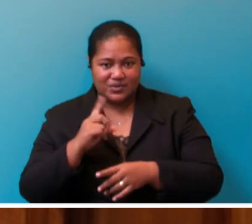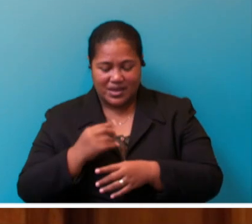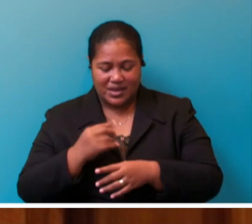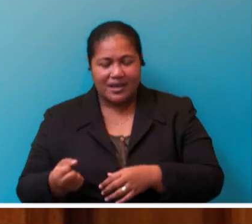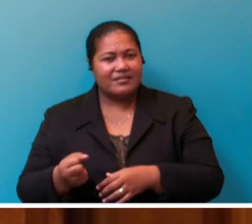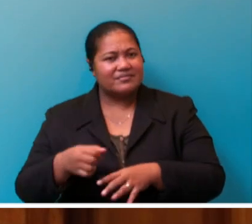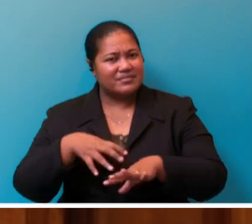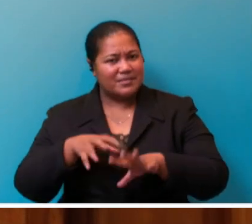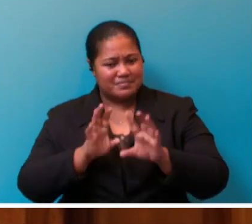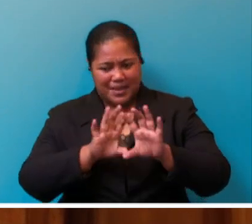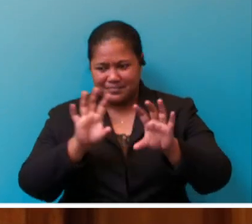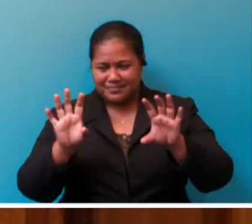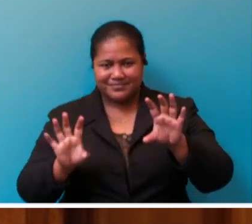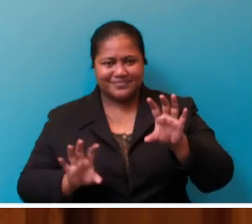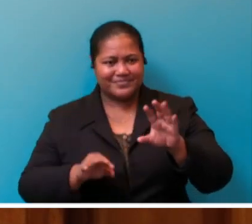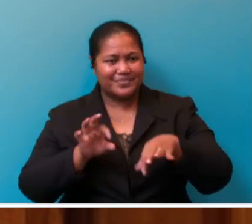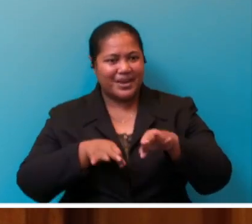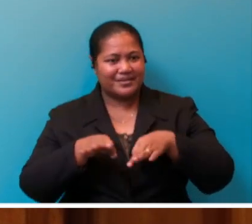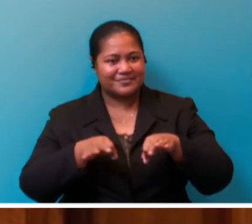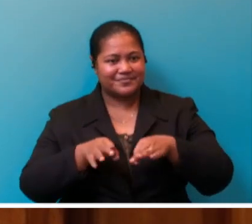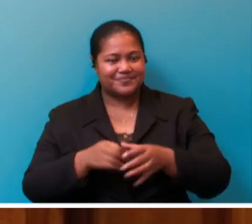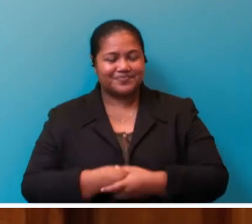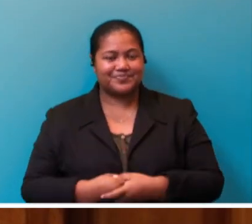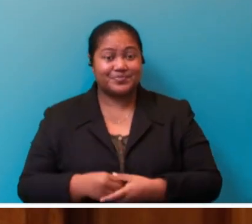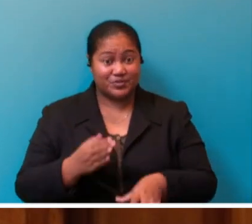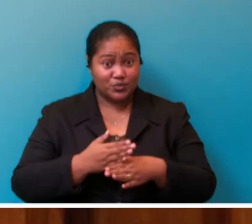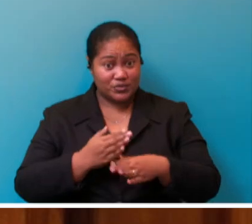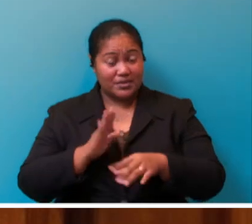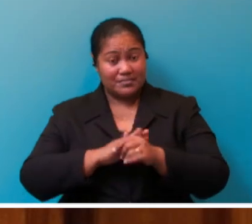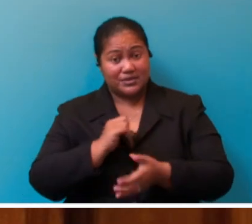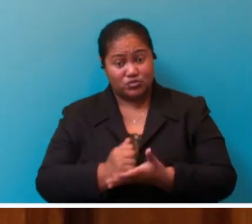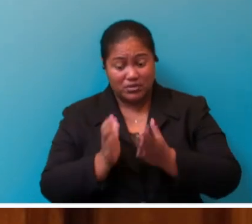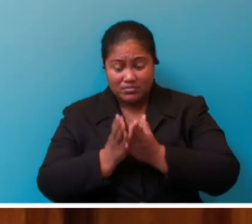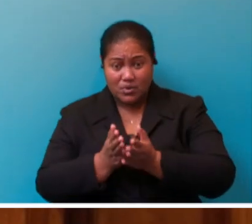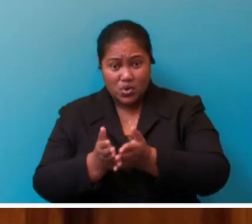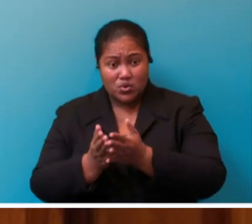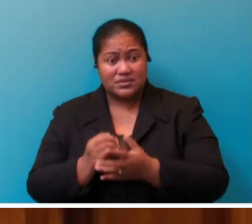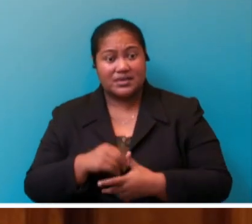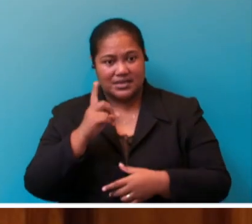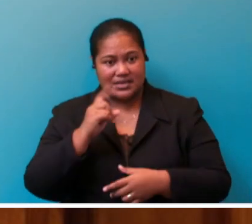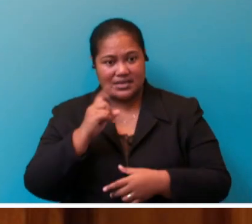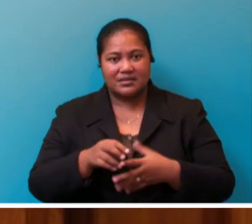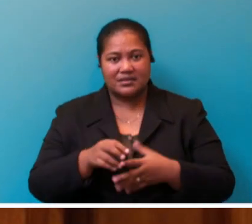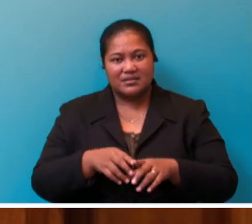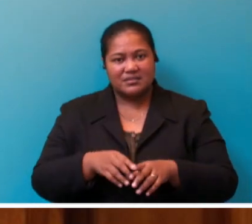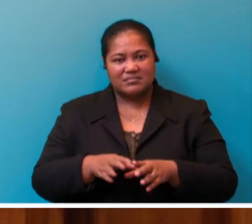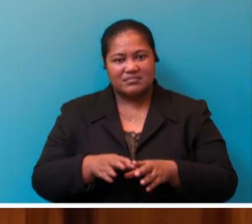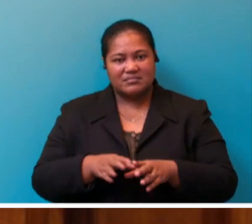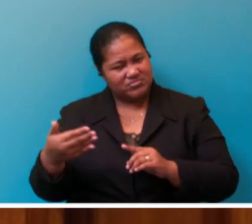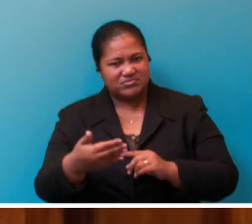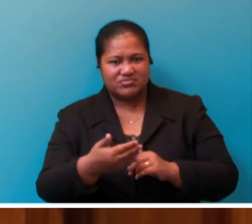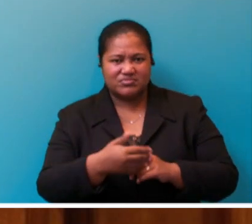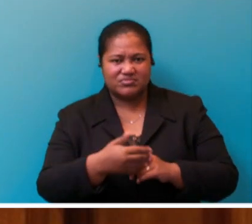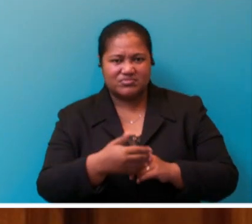maps. The critical work ensures that cruise vessels can navigate Fijian waters safely while